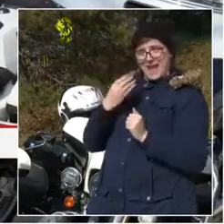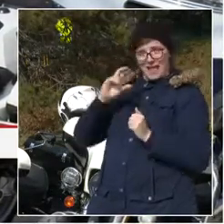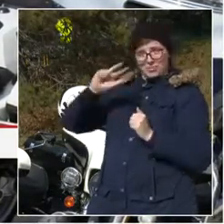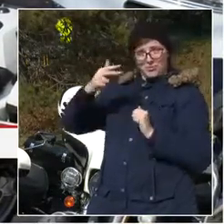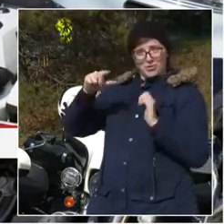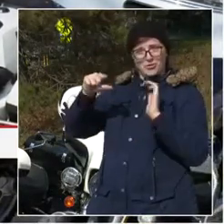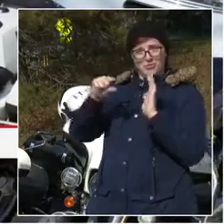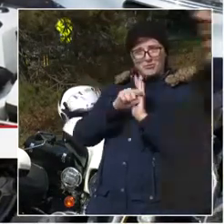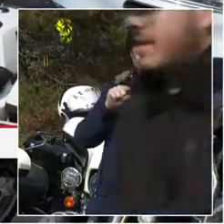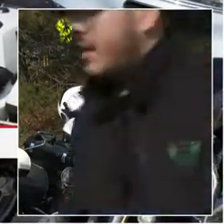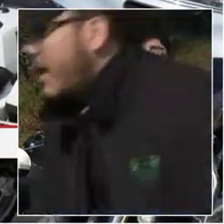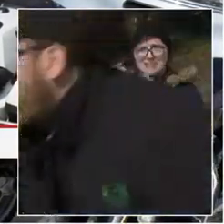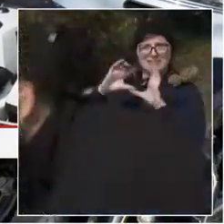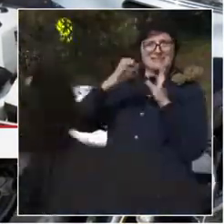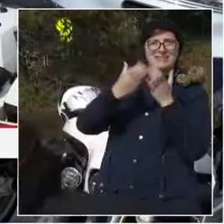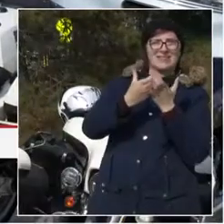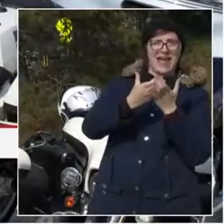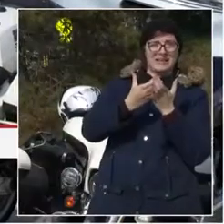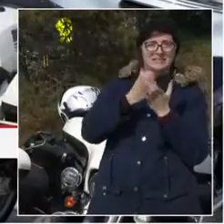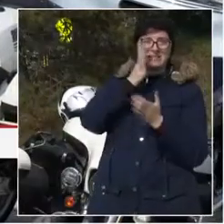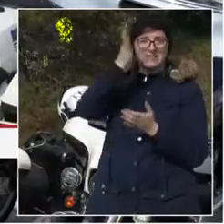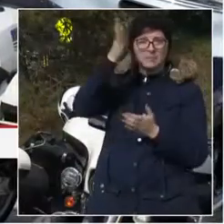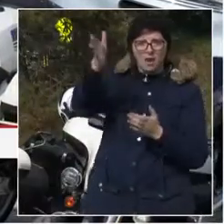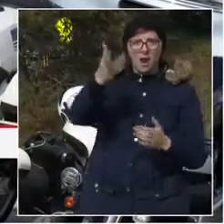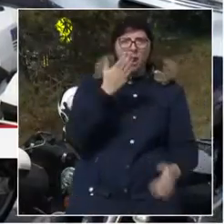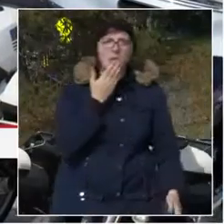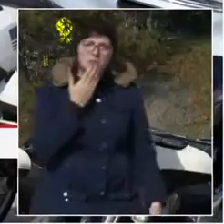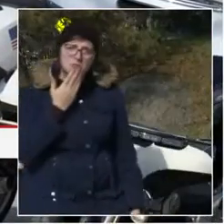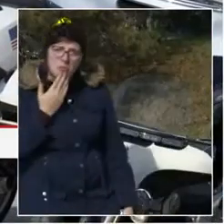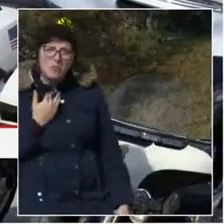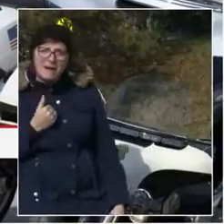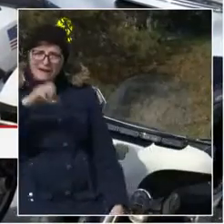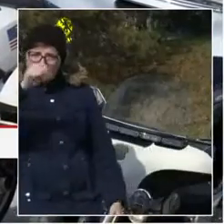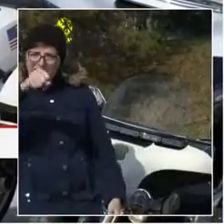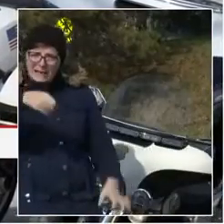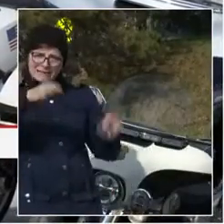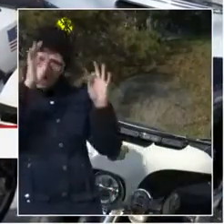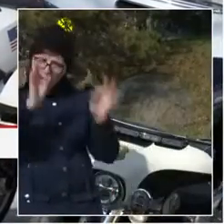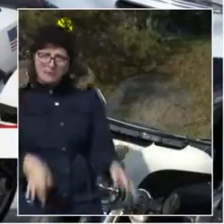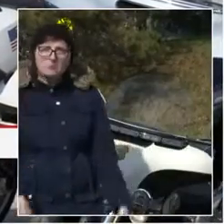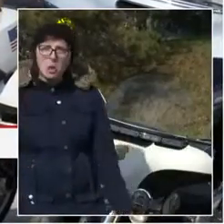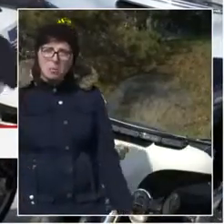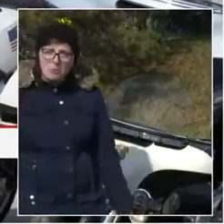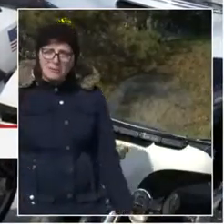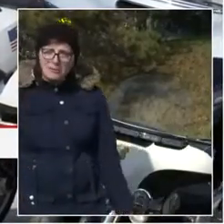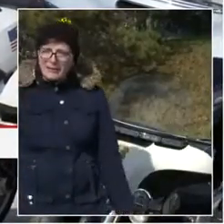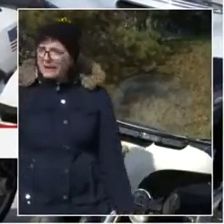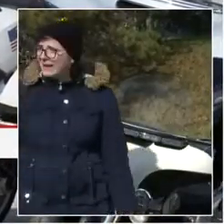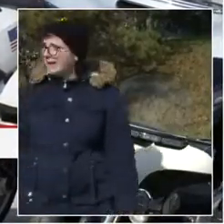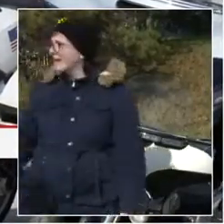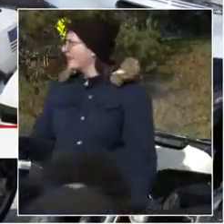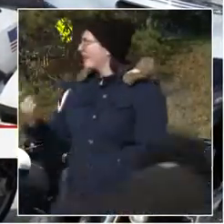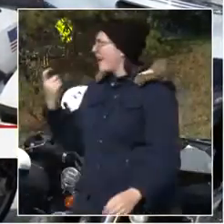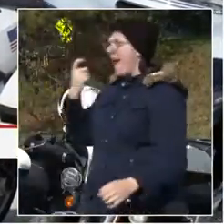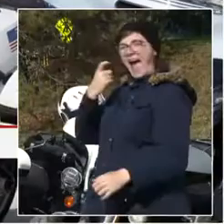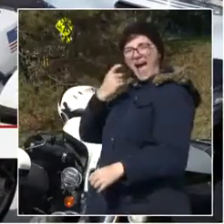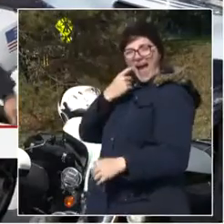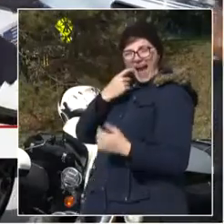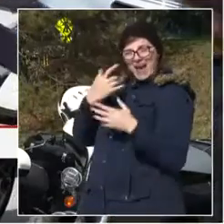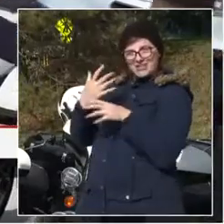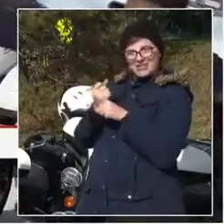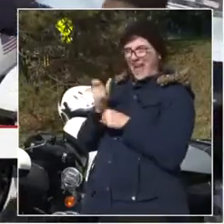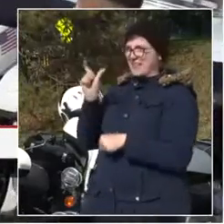Oh, that's so sweet. Yes, absolutely. I just got a lunch